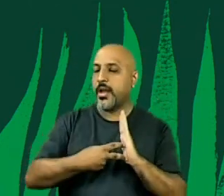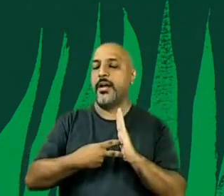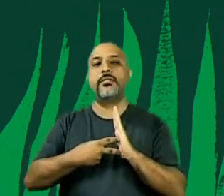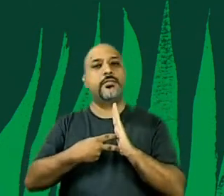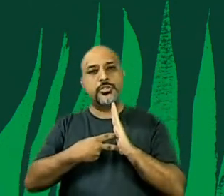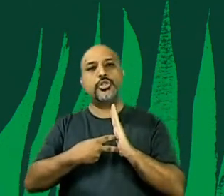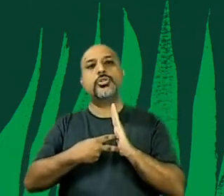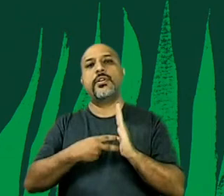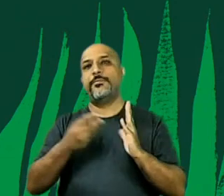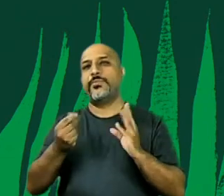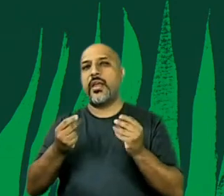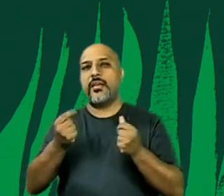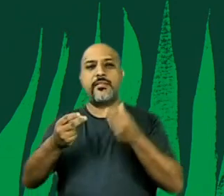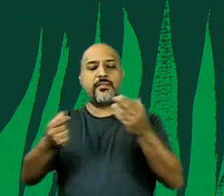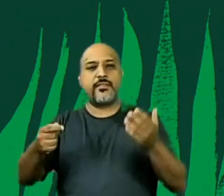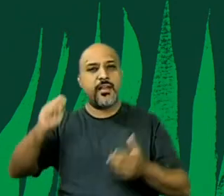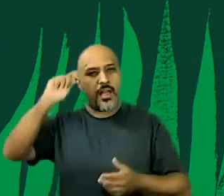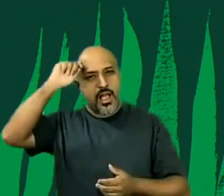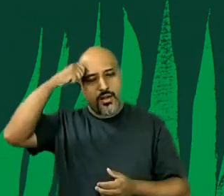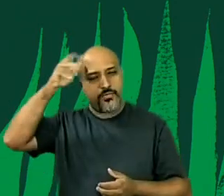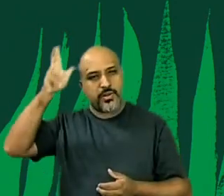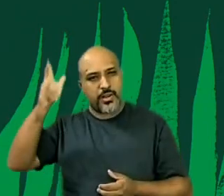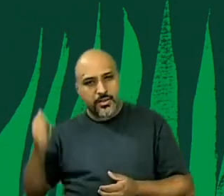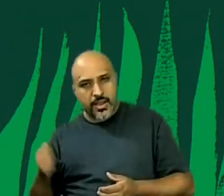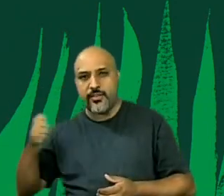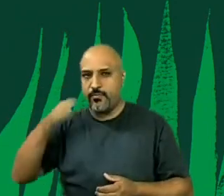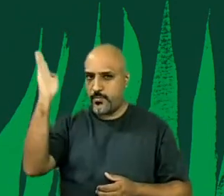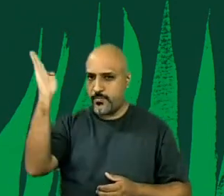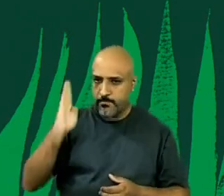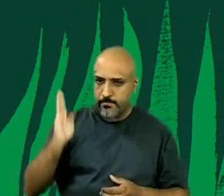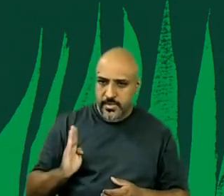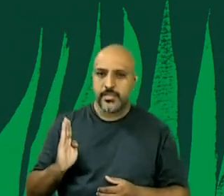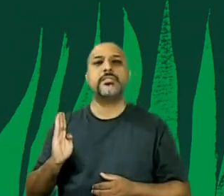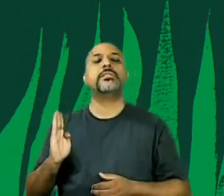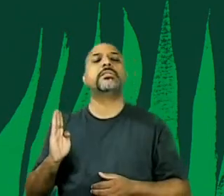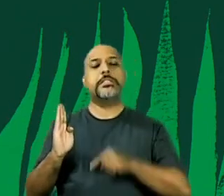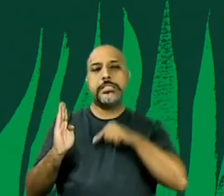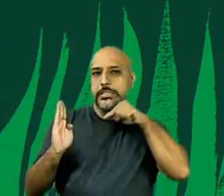meaning, this Brazilian Africanness,